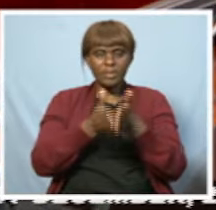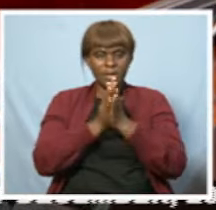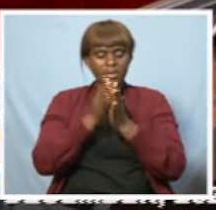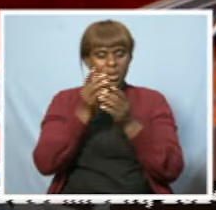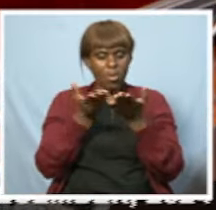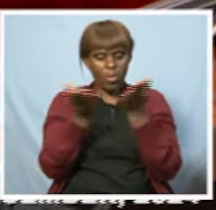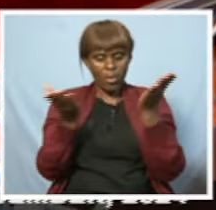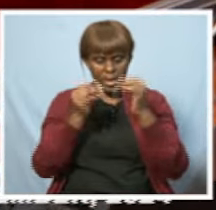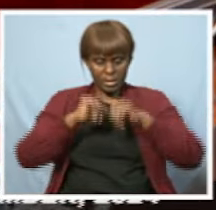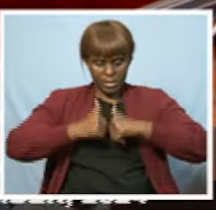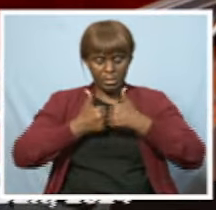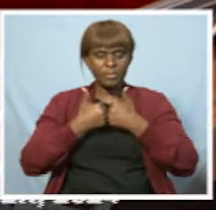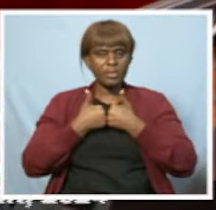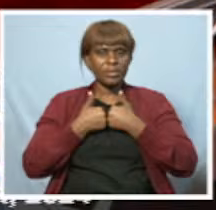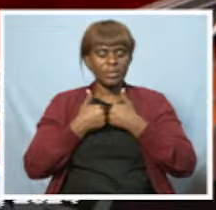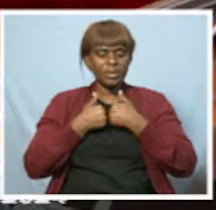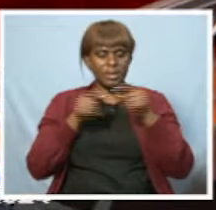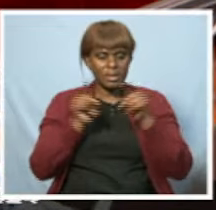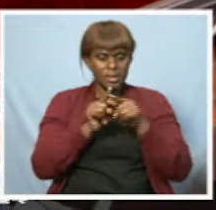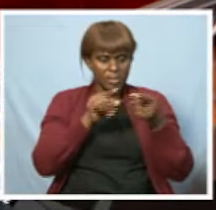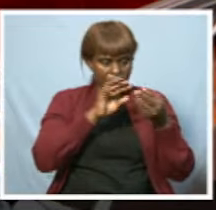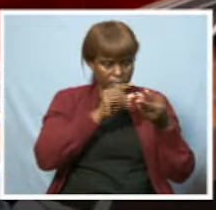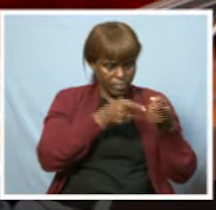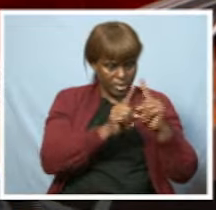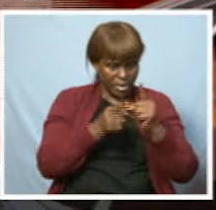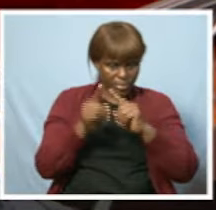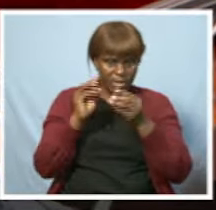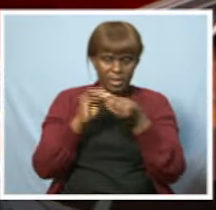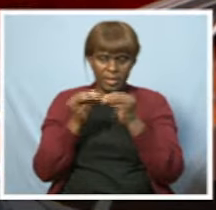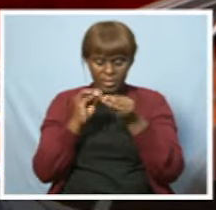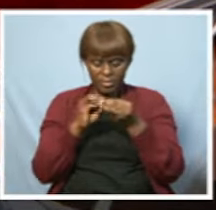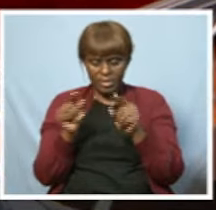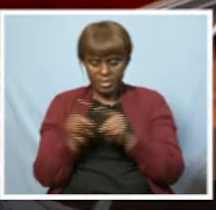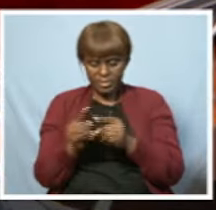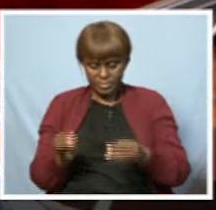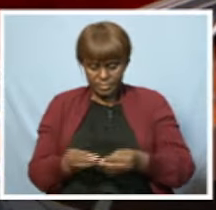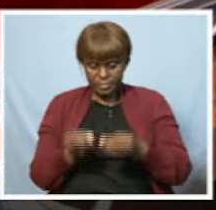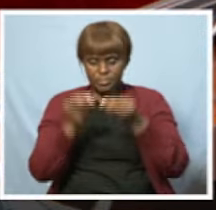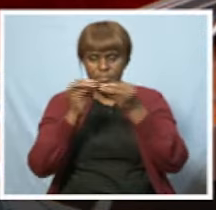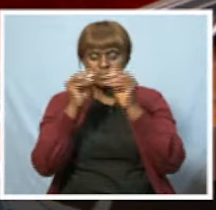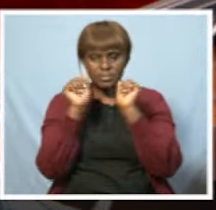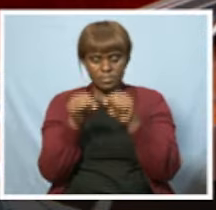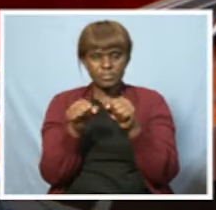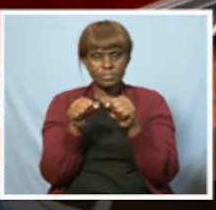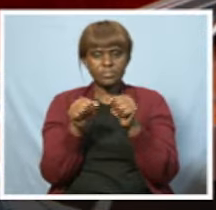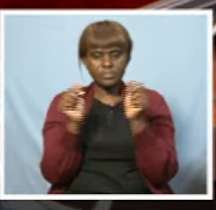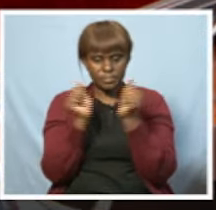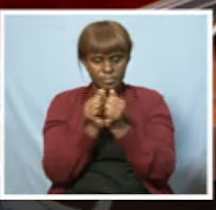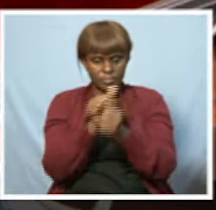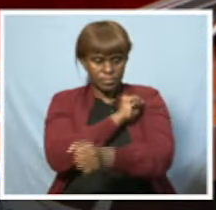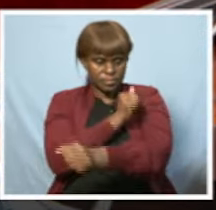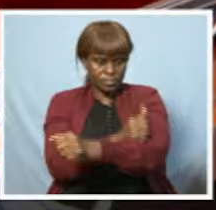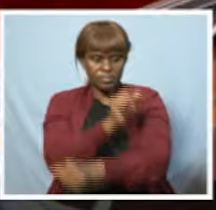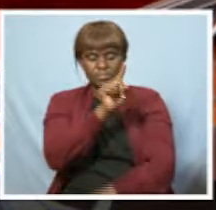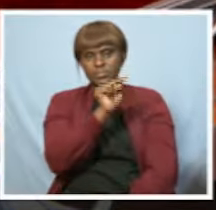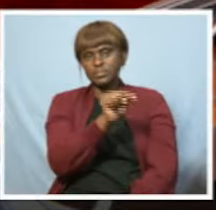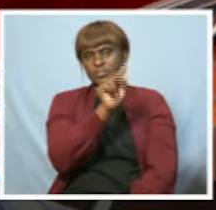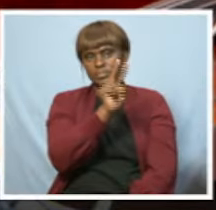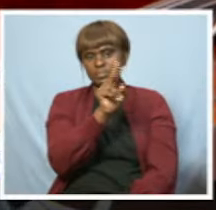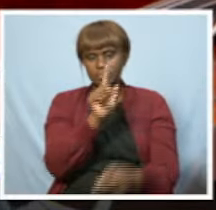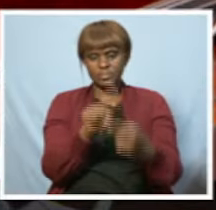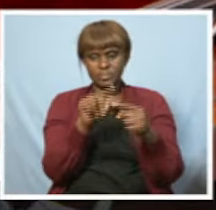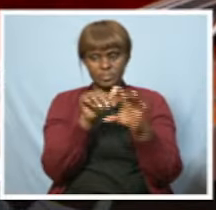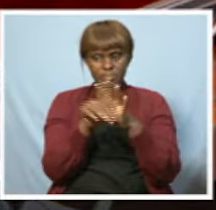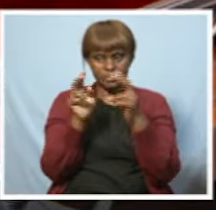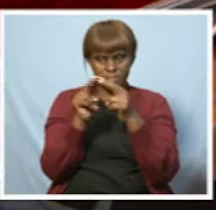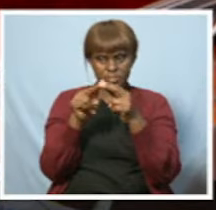where are we getting this figure from? The total could have been with the authority 1.2, but in the